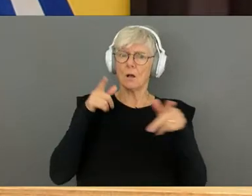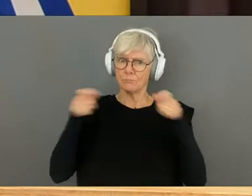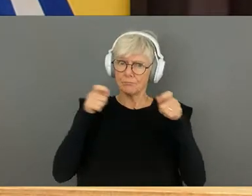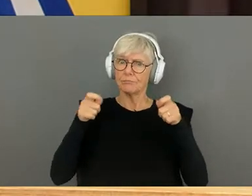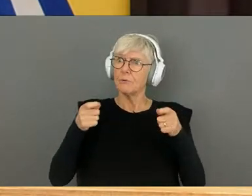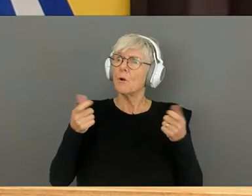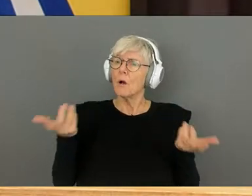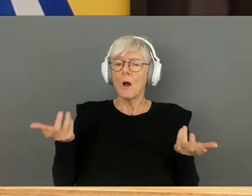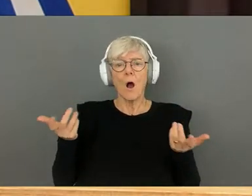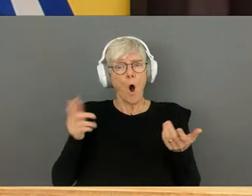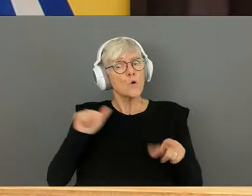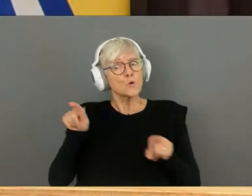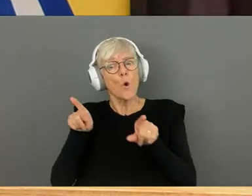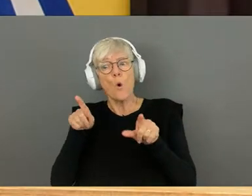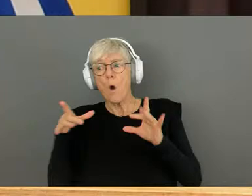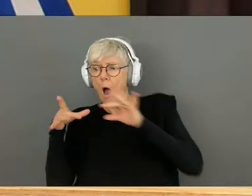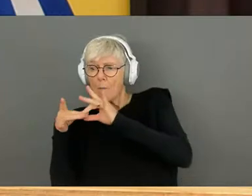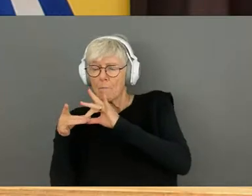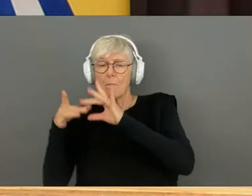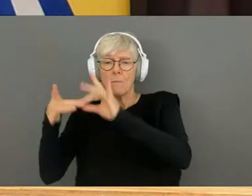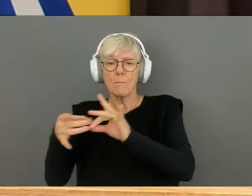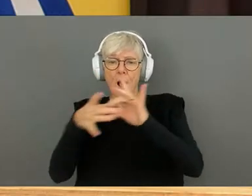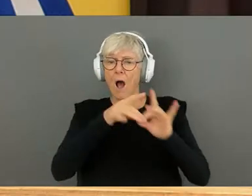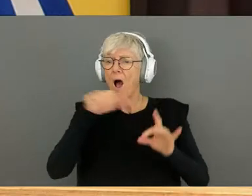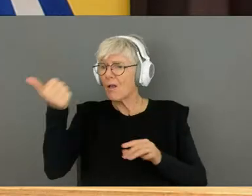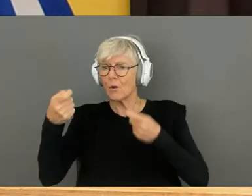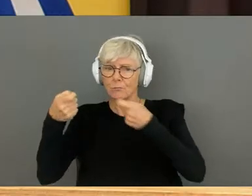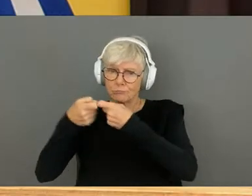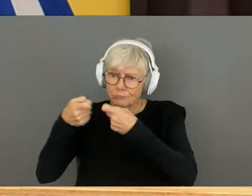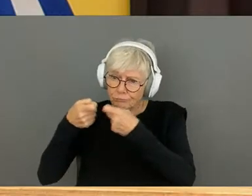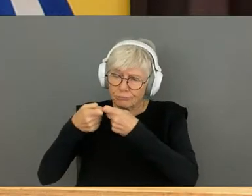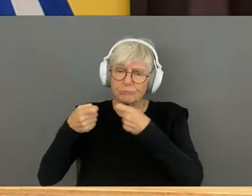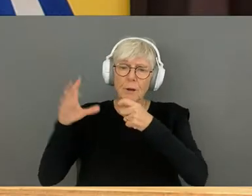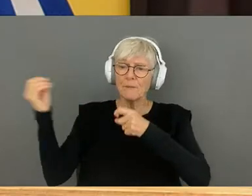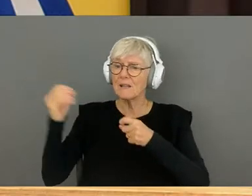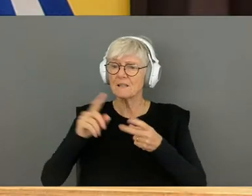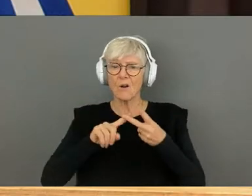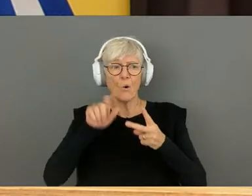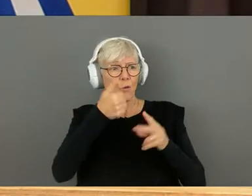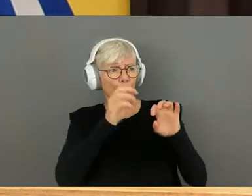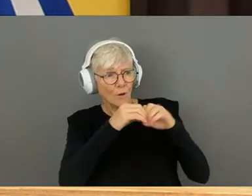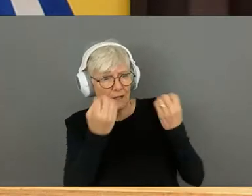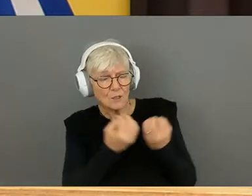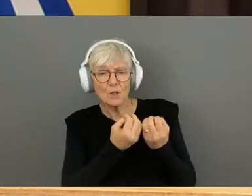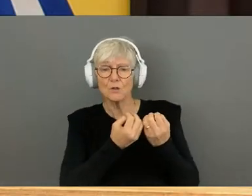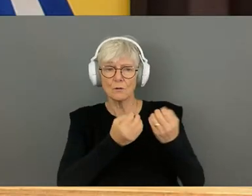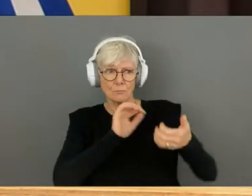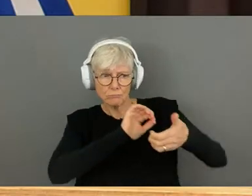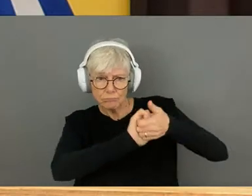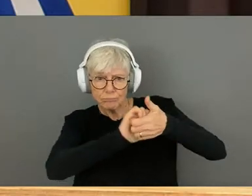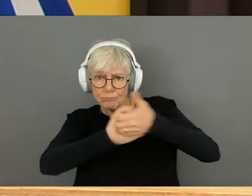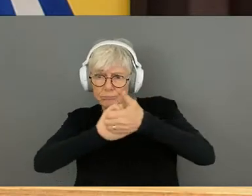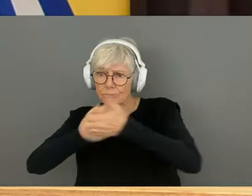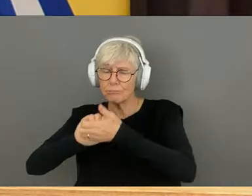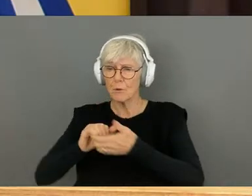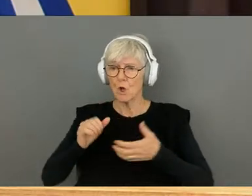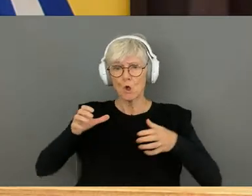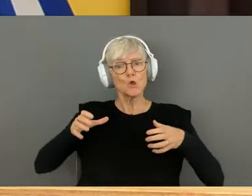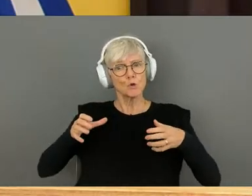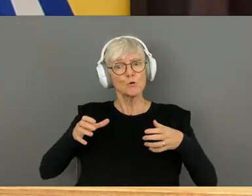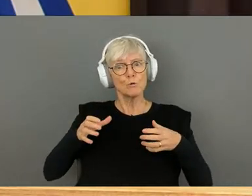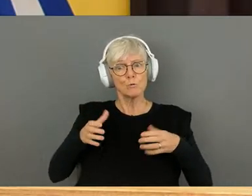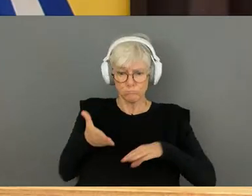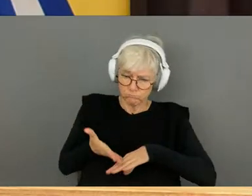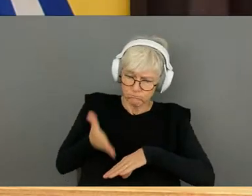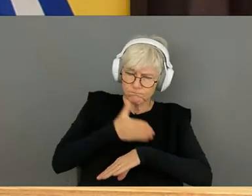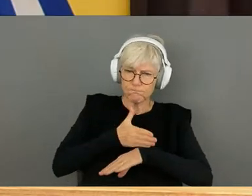other utility partners and other organizations that help support us in making sure that, we're doing benchmarking and looking